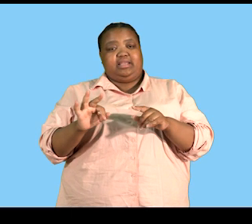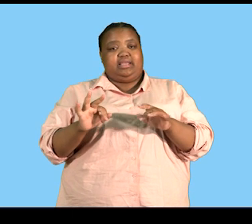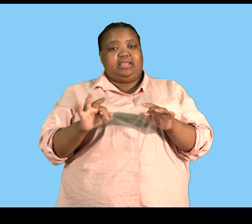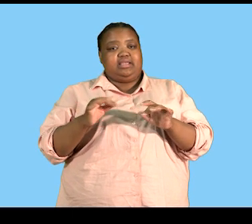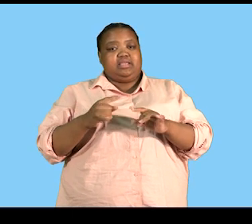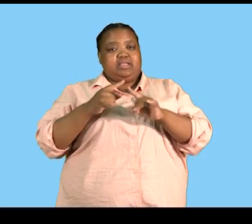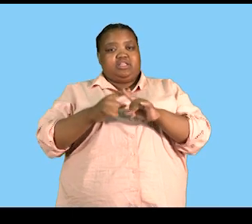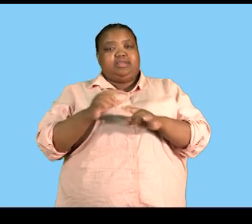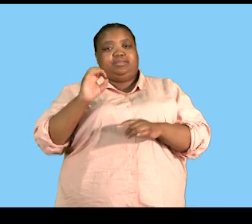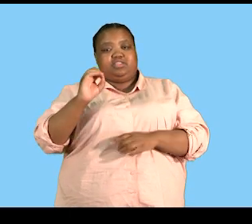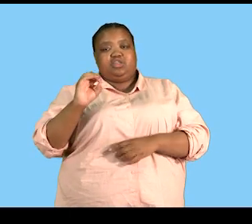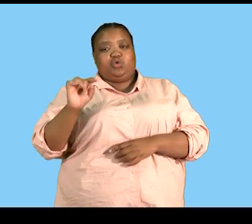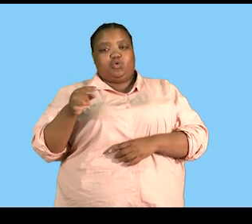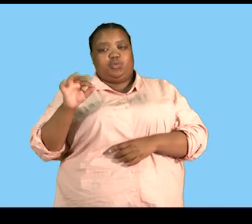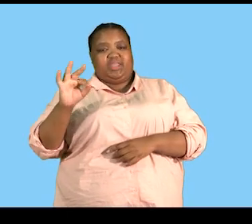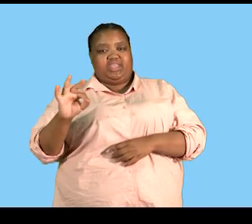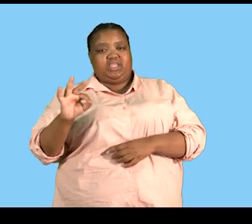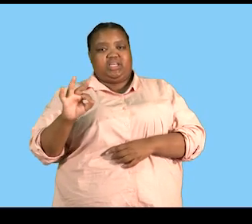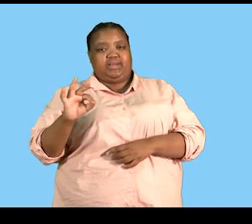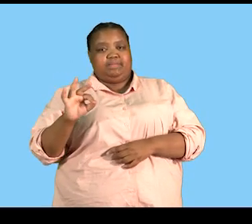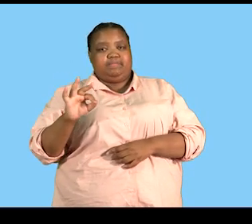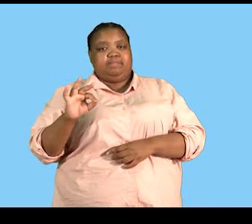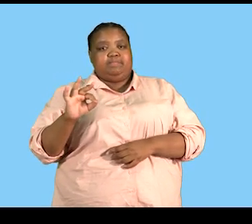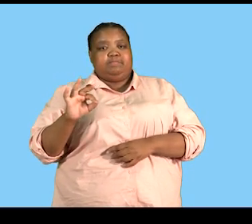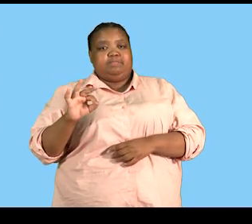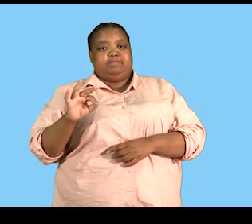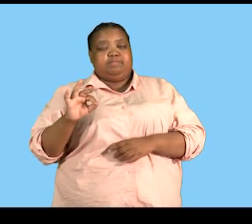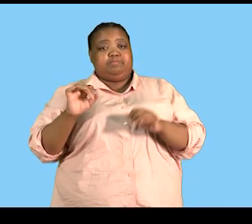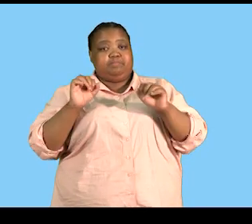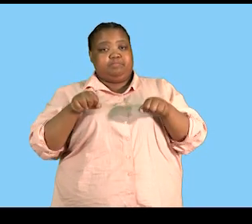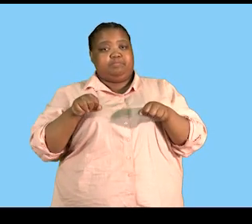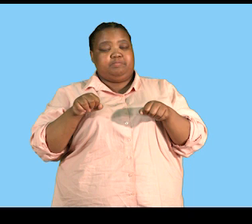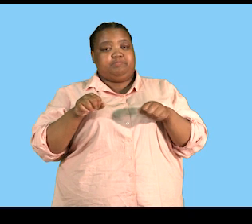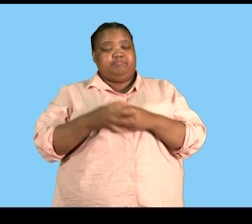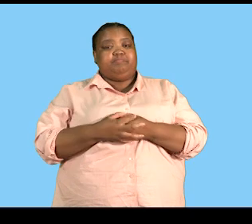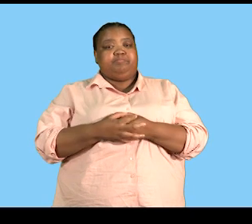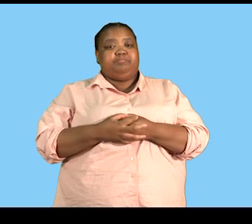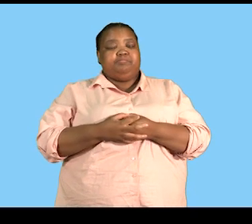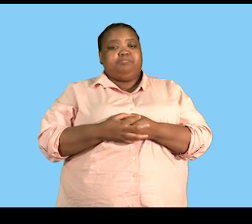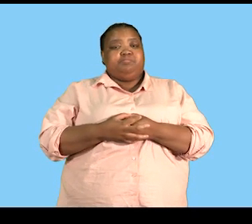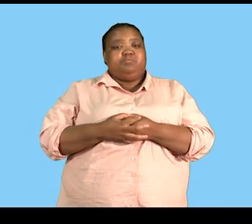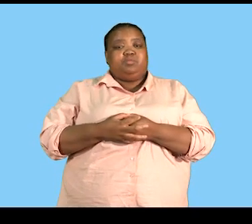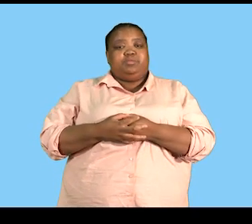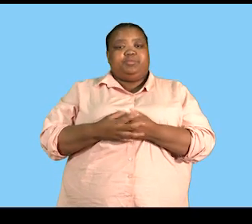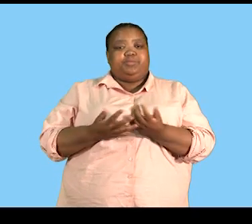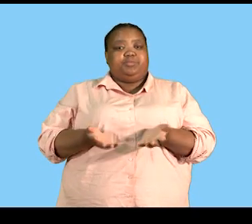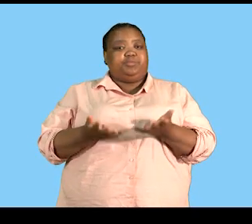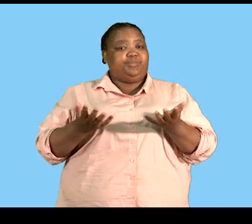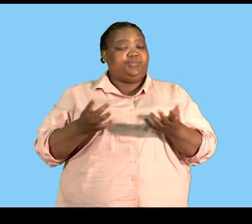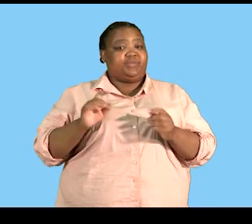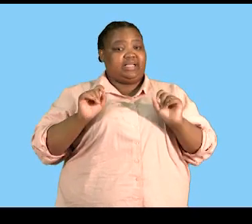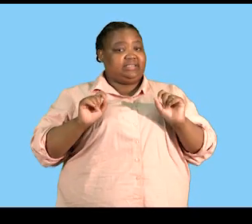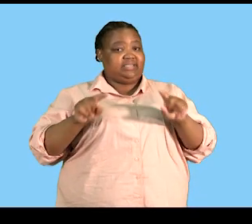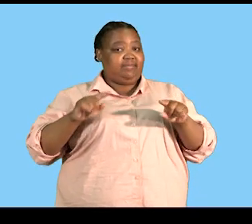6 times 3 times 0,3, and that you don't need